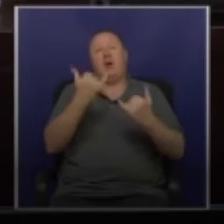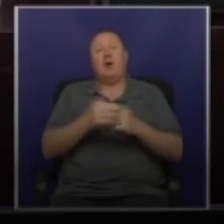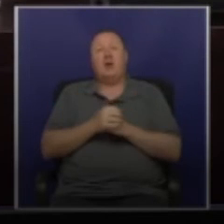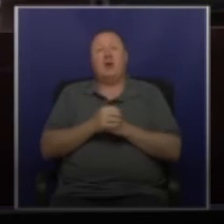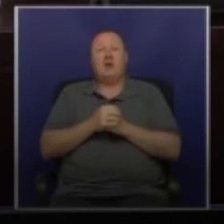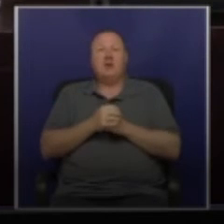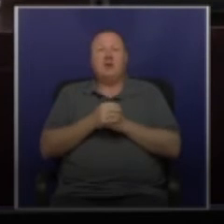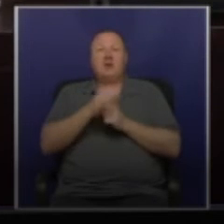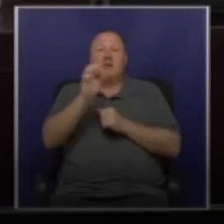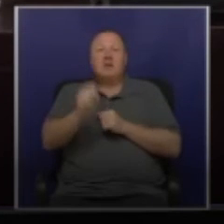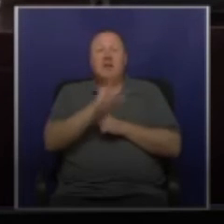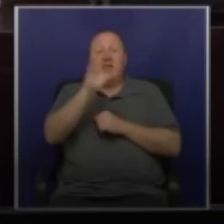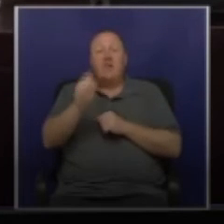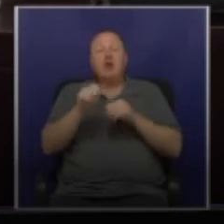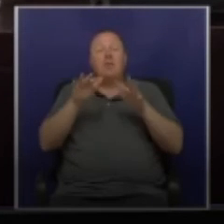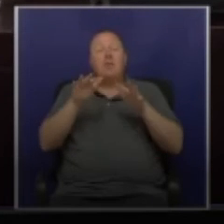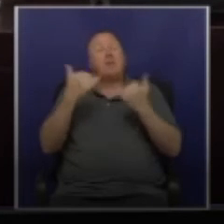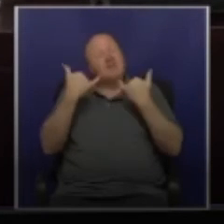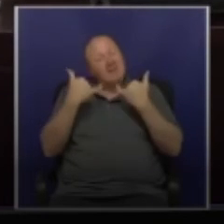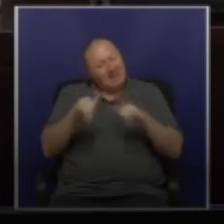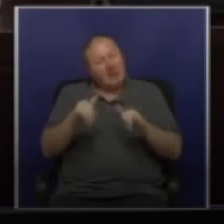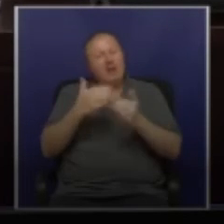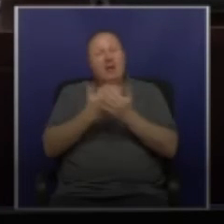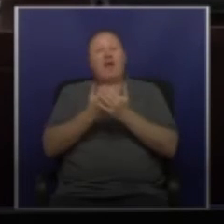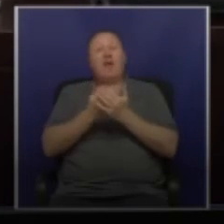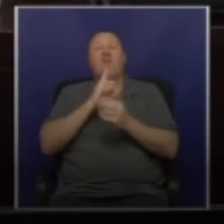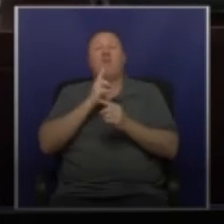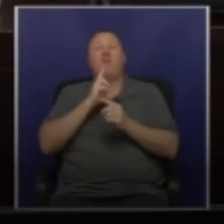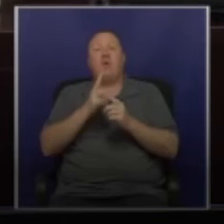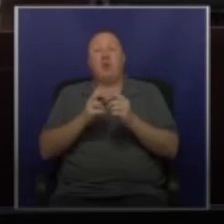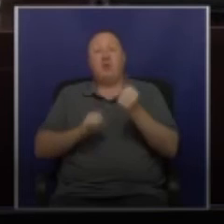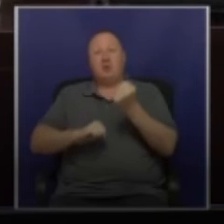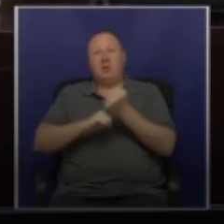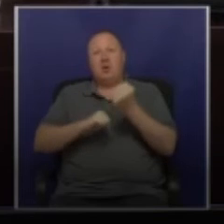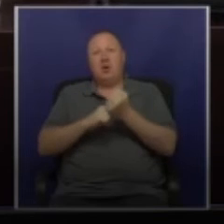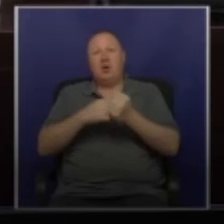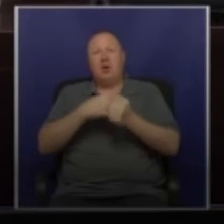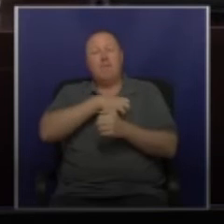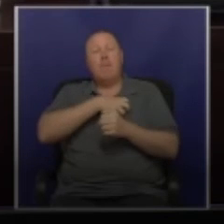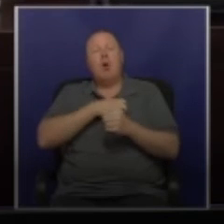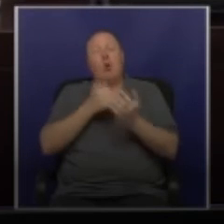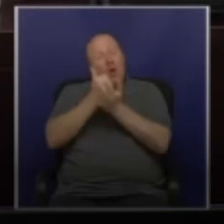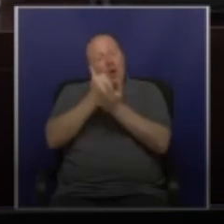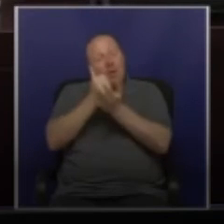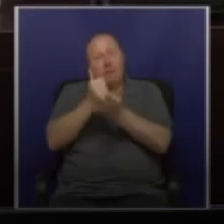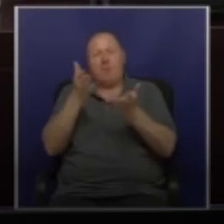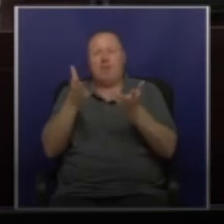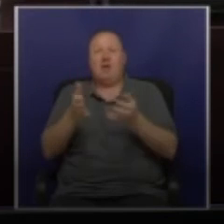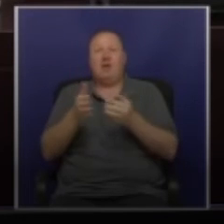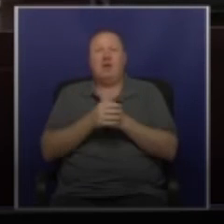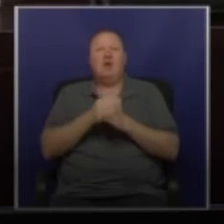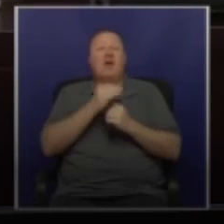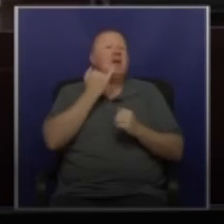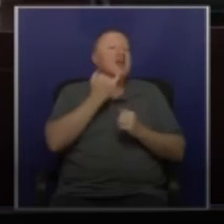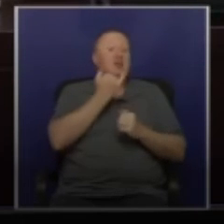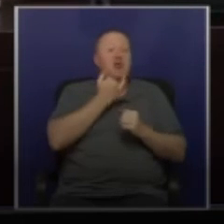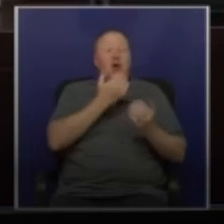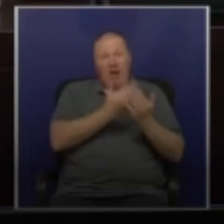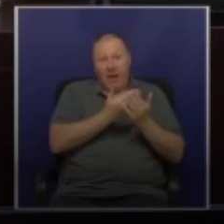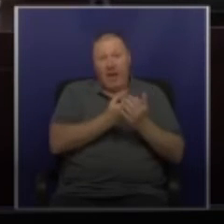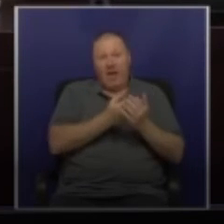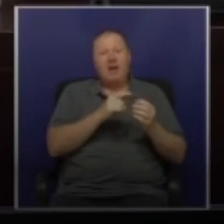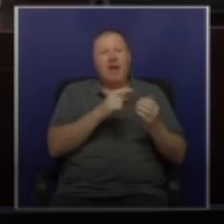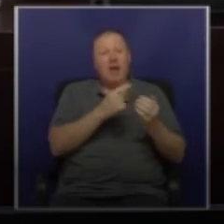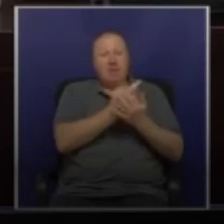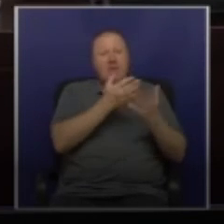people, can still raise our voices in support of fundamental moral propositions, that Israel has a right to exist and